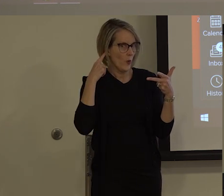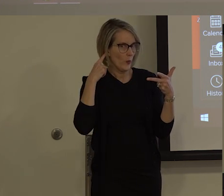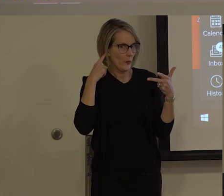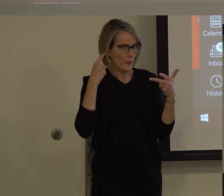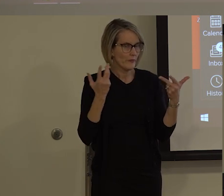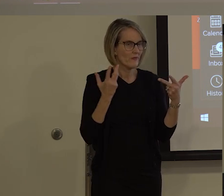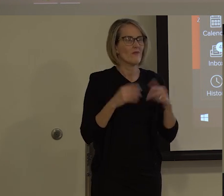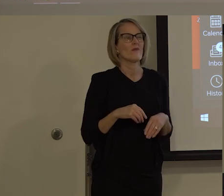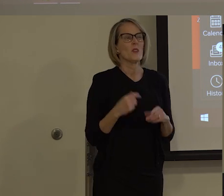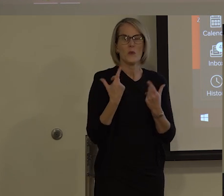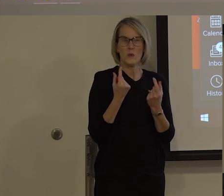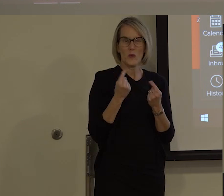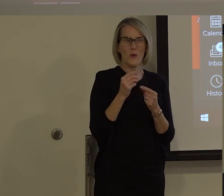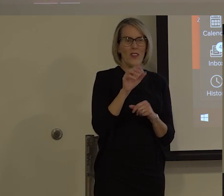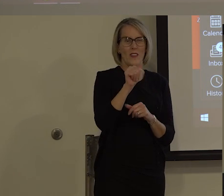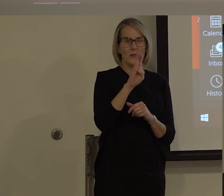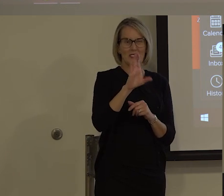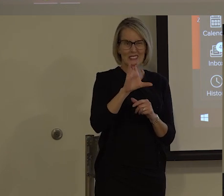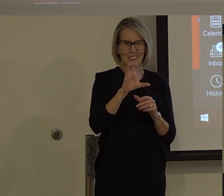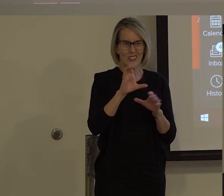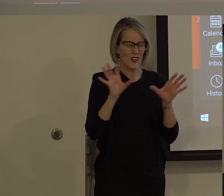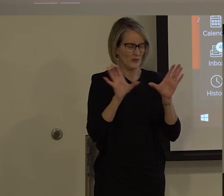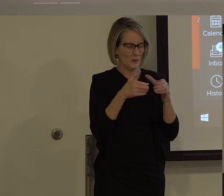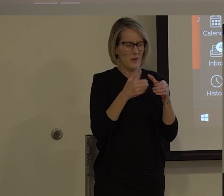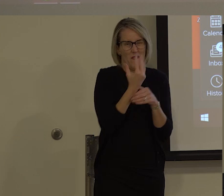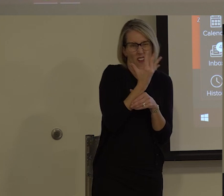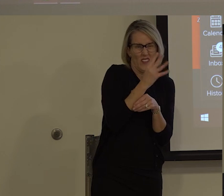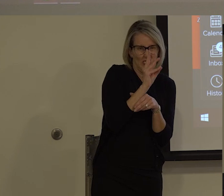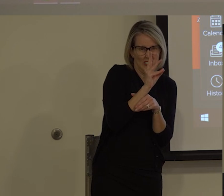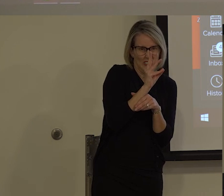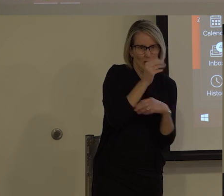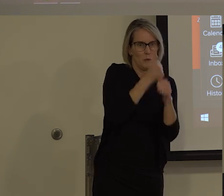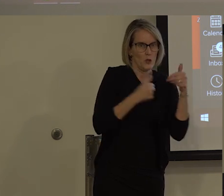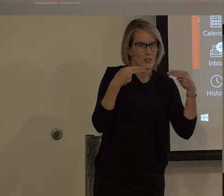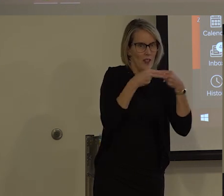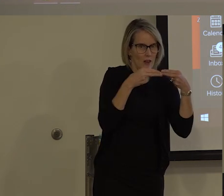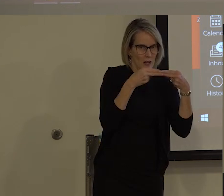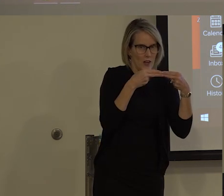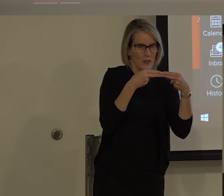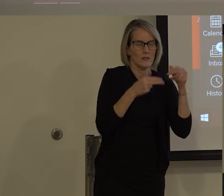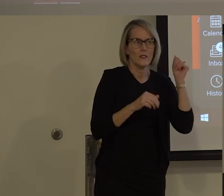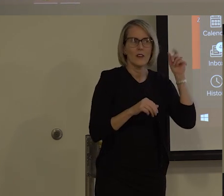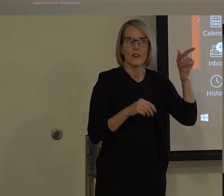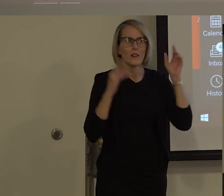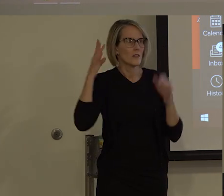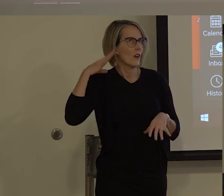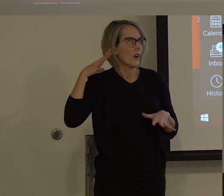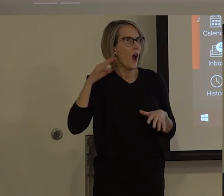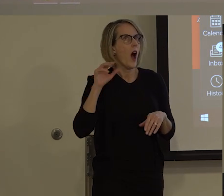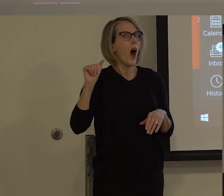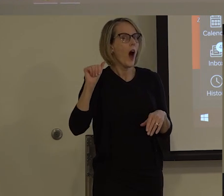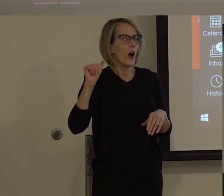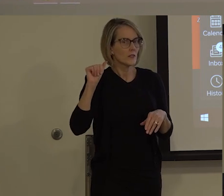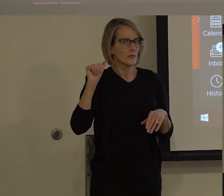into 5 to 6 letters per slide. So we're chunking them, letting them listen to each one. Arigato.